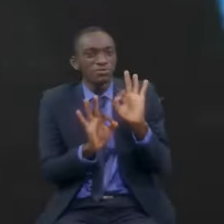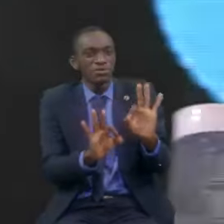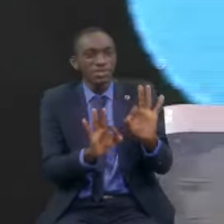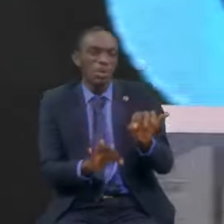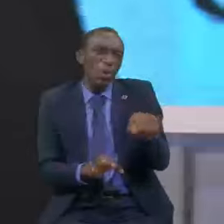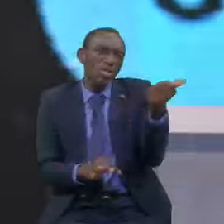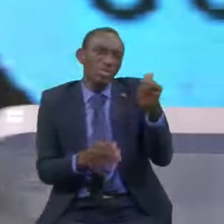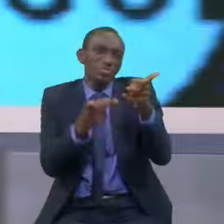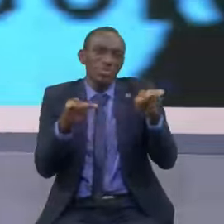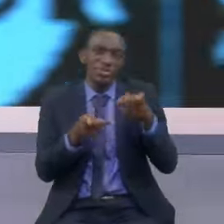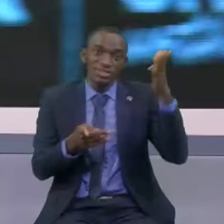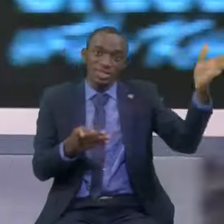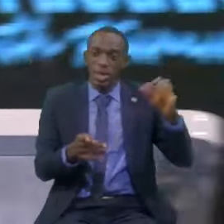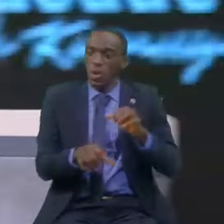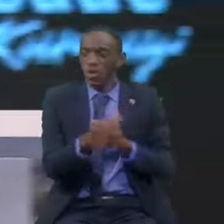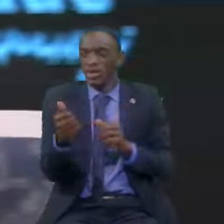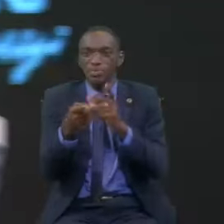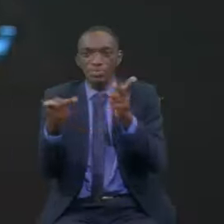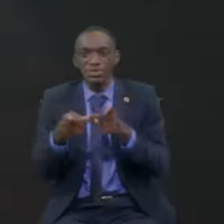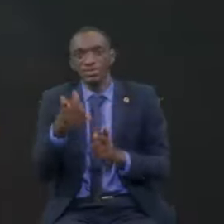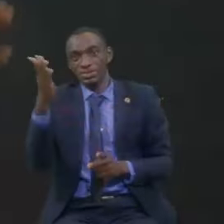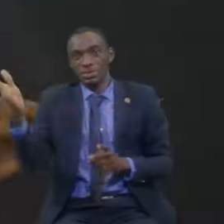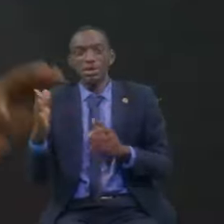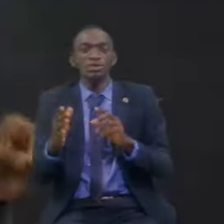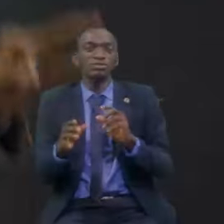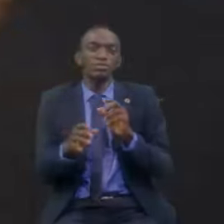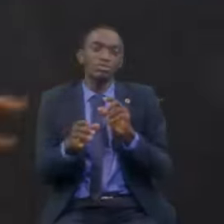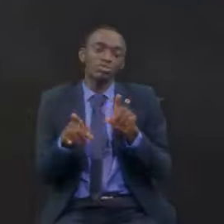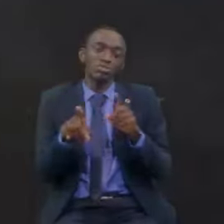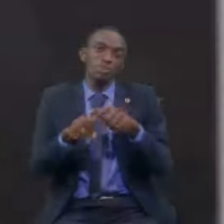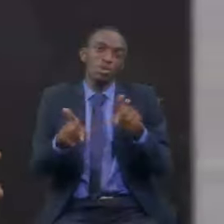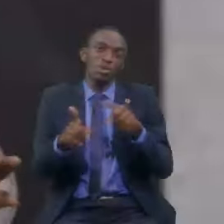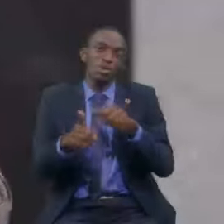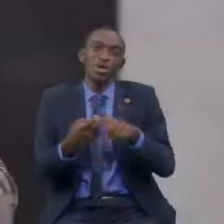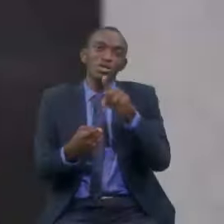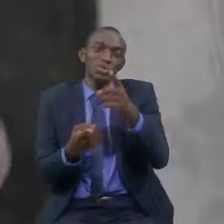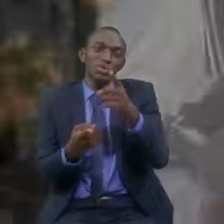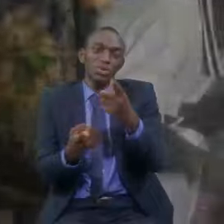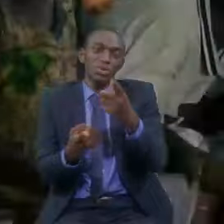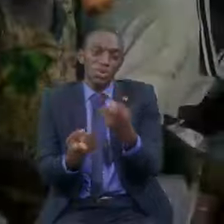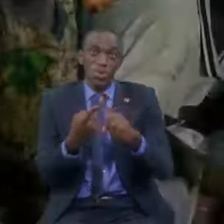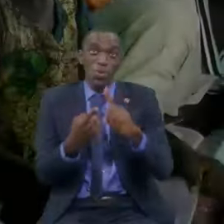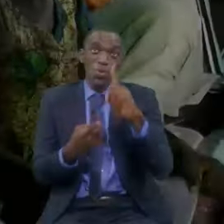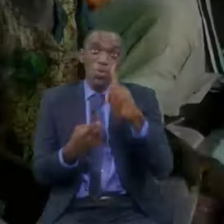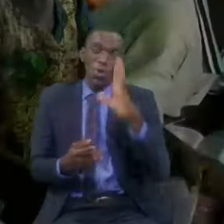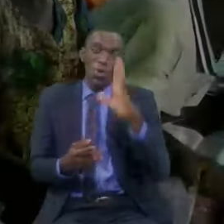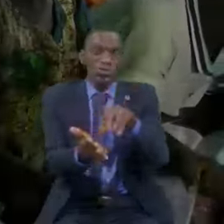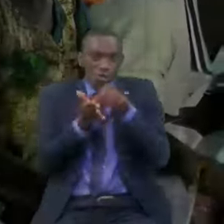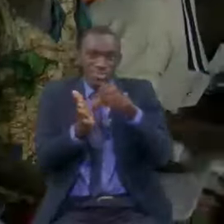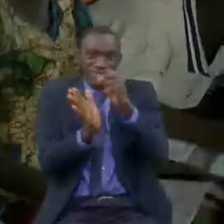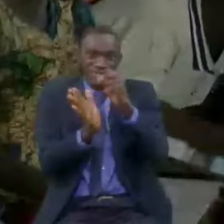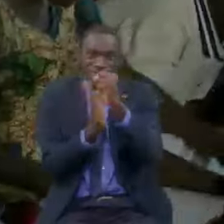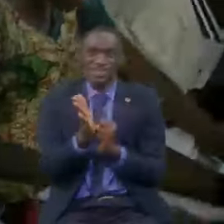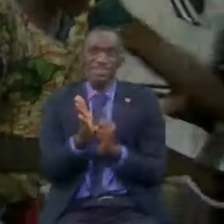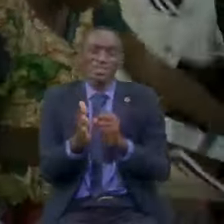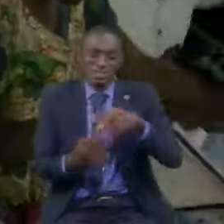other place. But when you come to God's own stage, special amen,